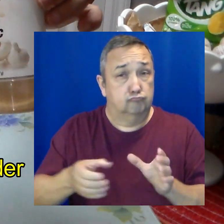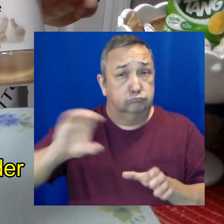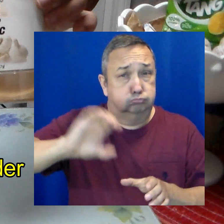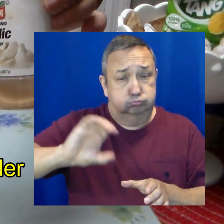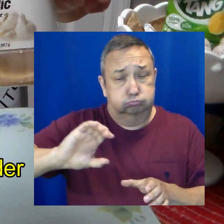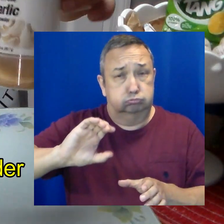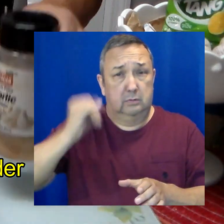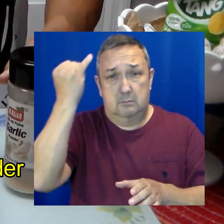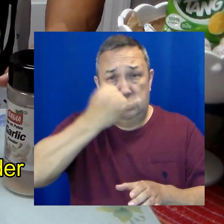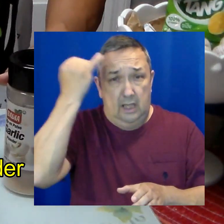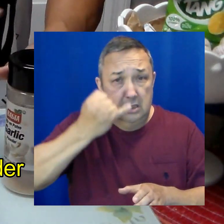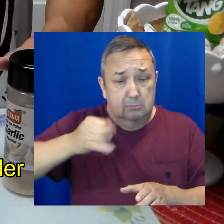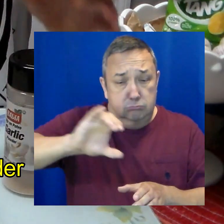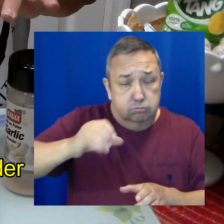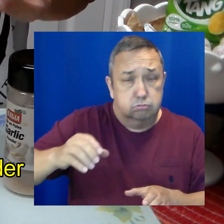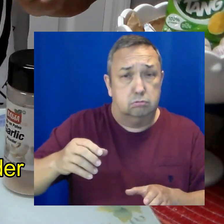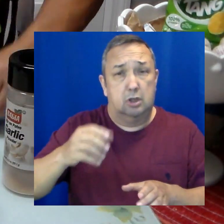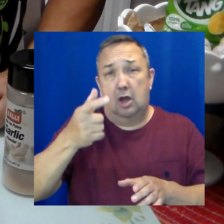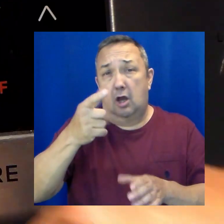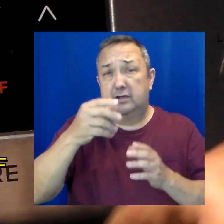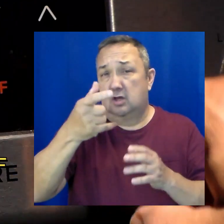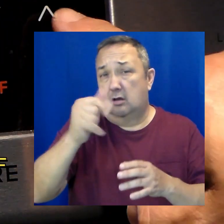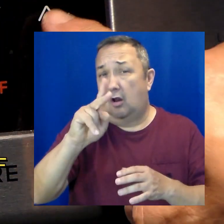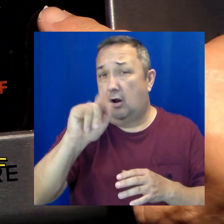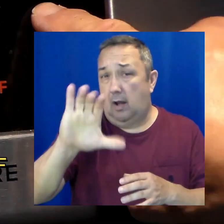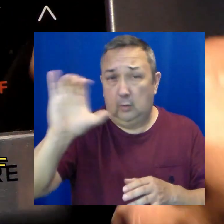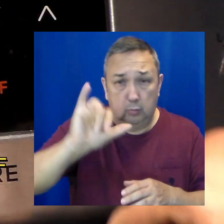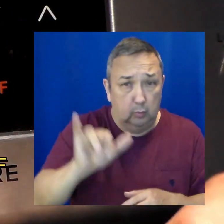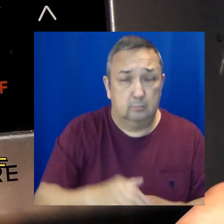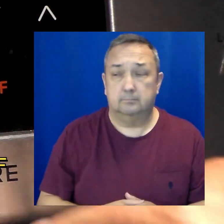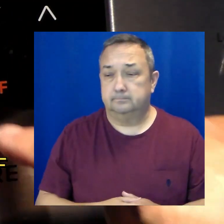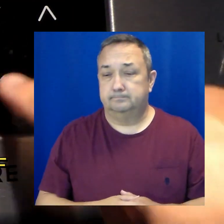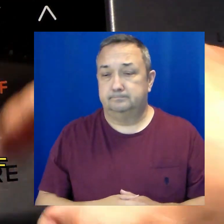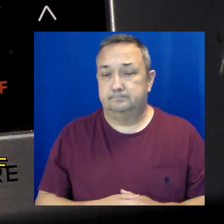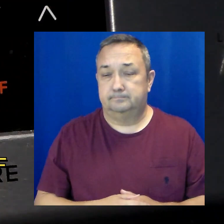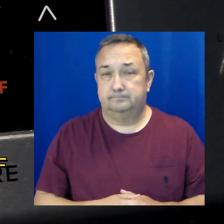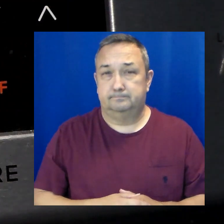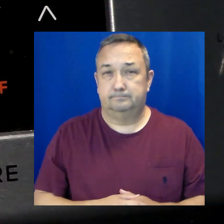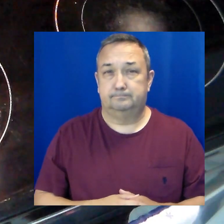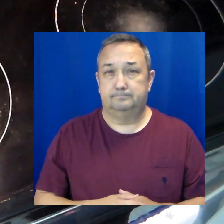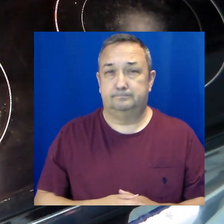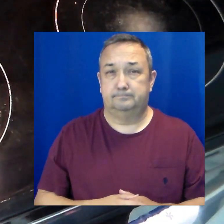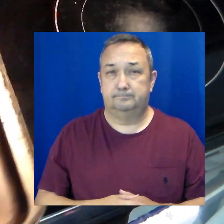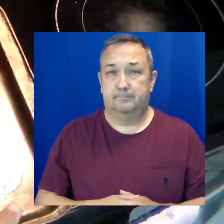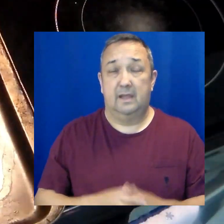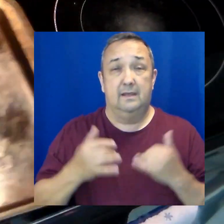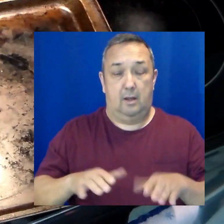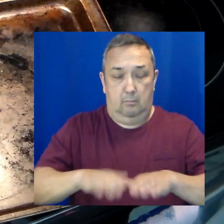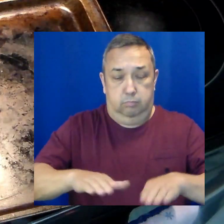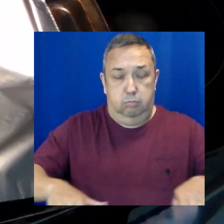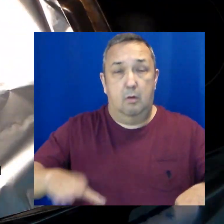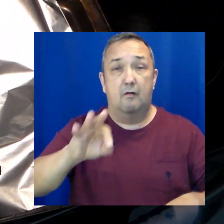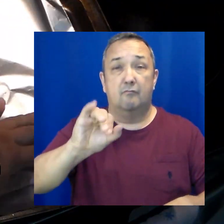seasoning and powdered garlic into your crust if you like. Let's preheat our oven to 350, and then we'll prep a pan with some